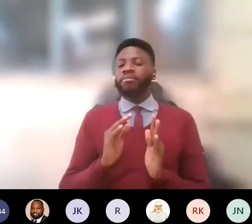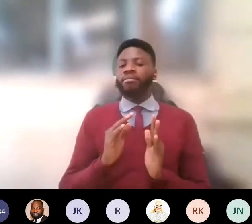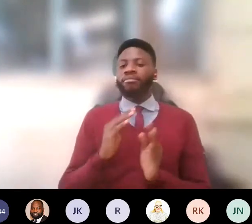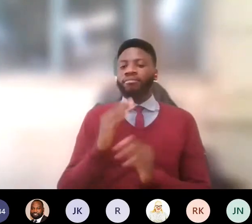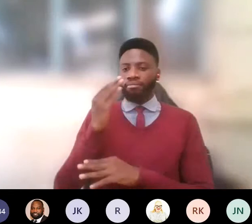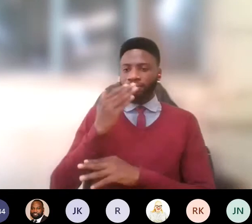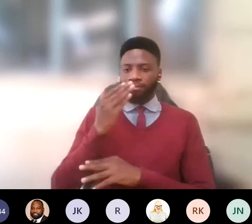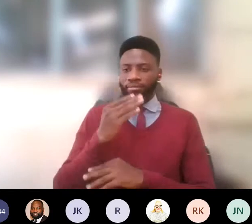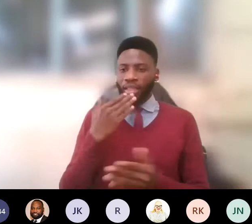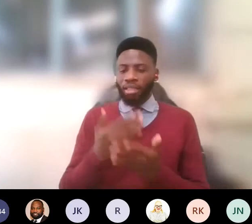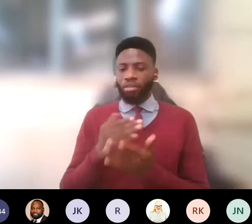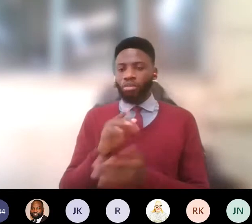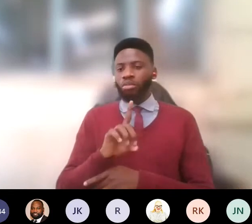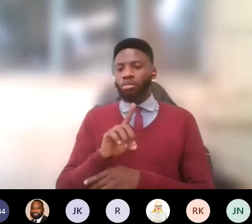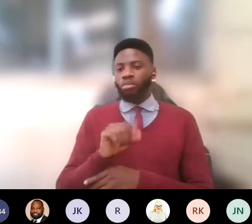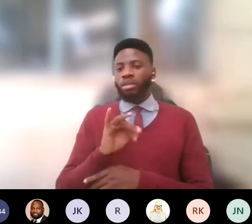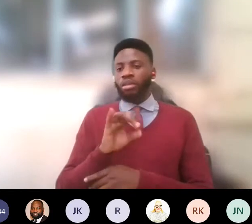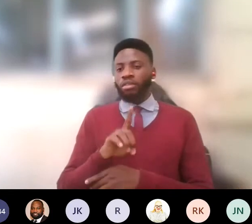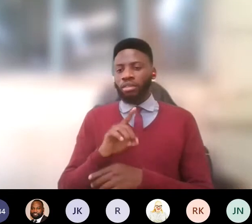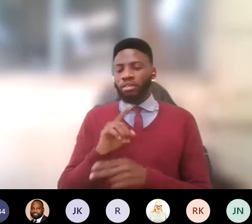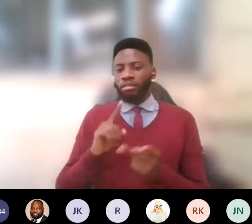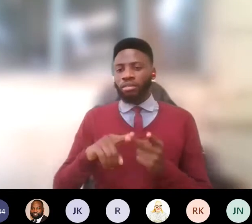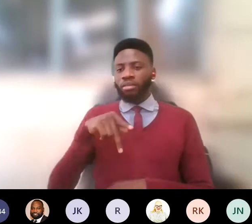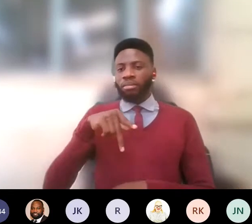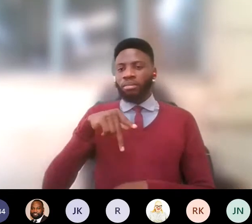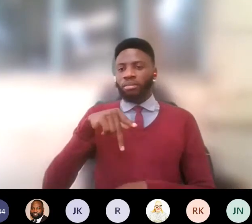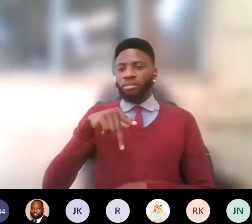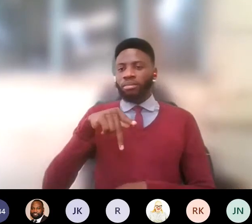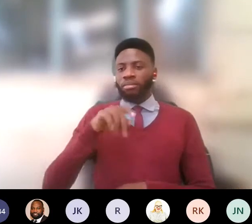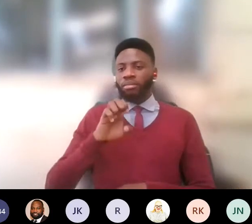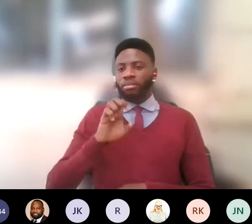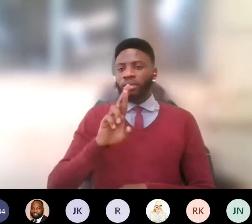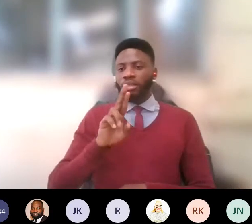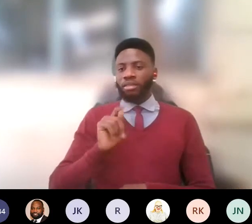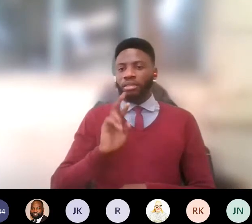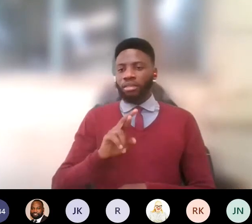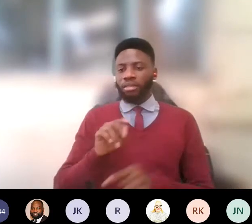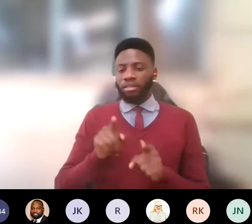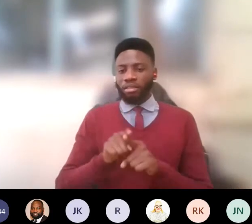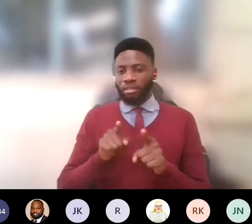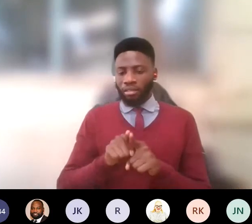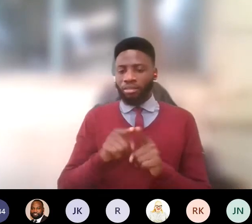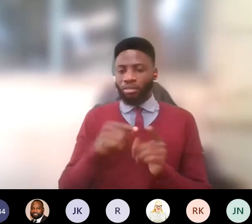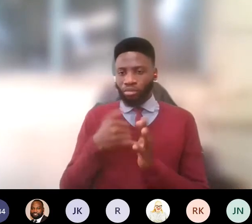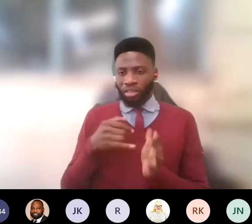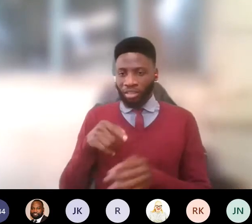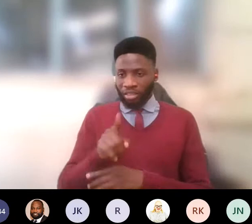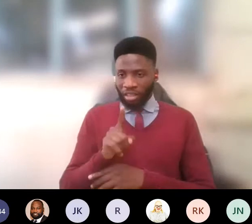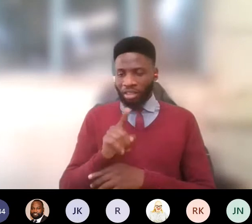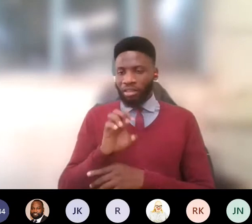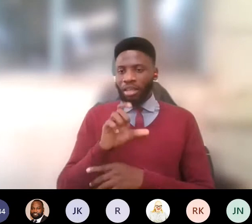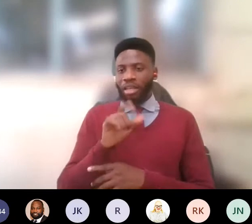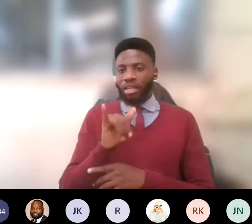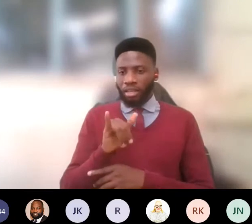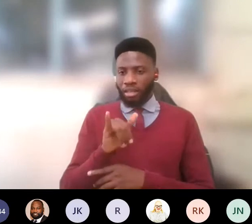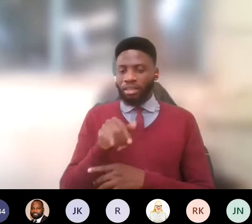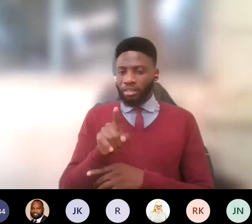scammers. We want to make sure that people in branch centers or in contact centers aren't giving out customers information on the